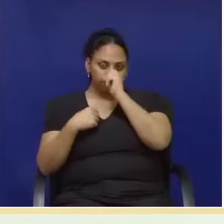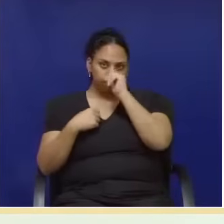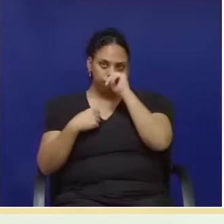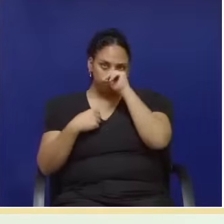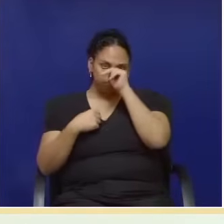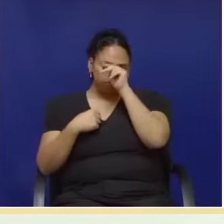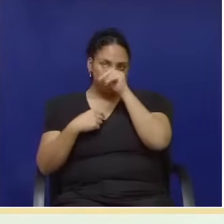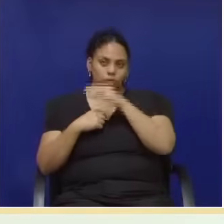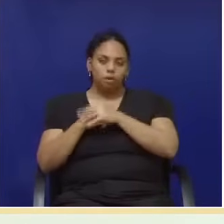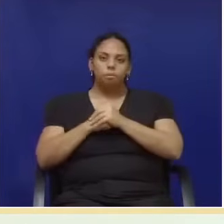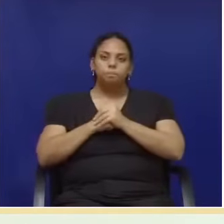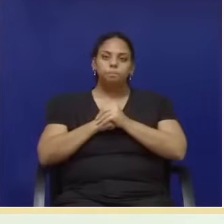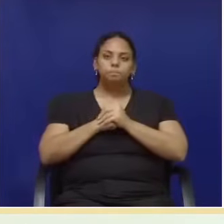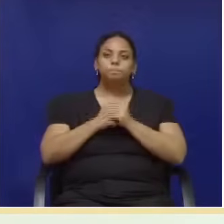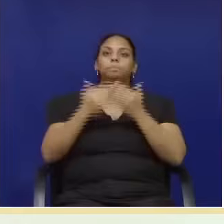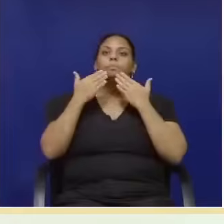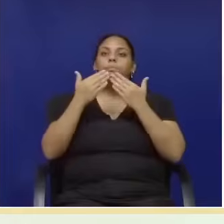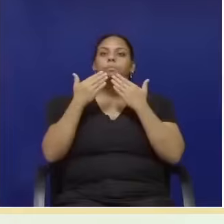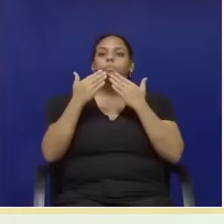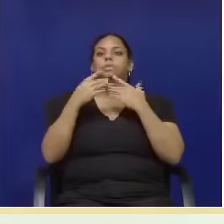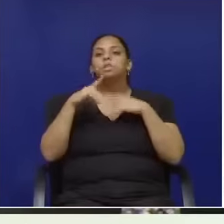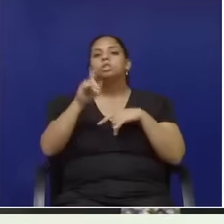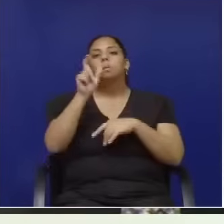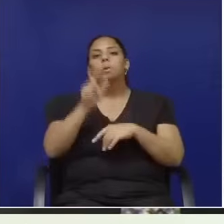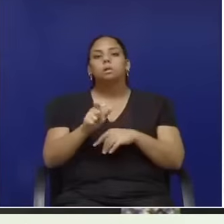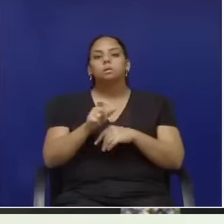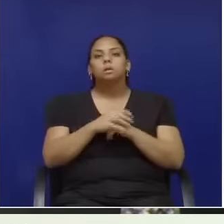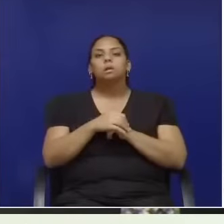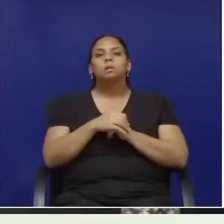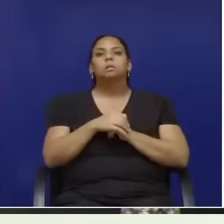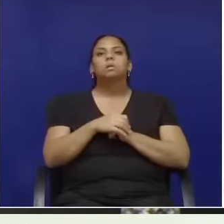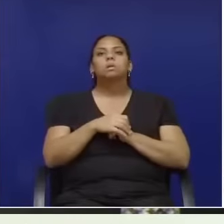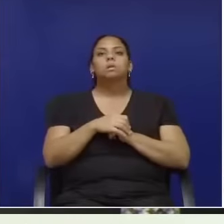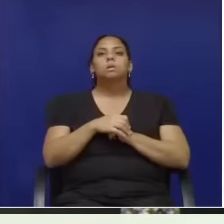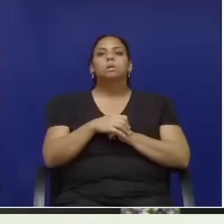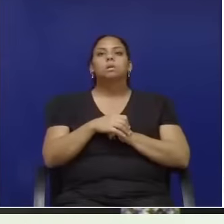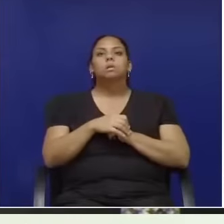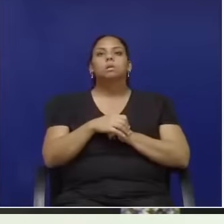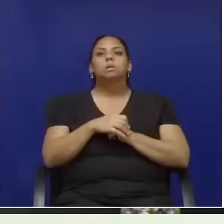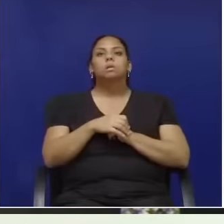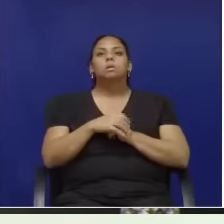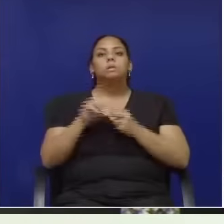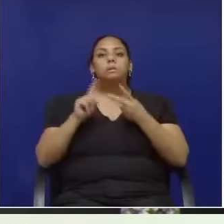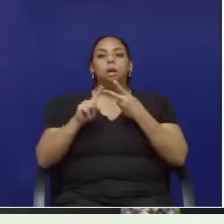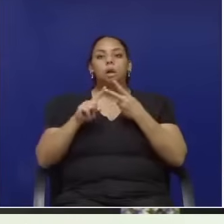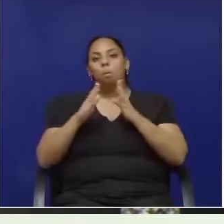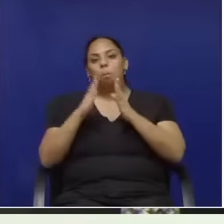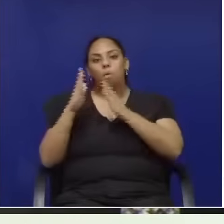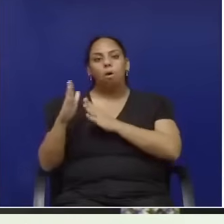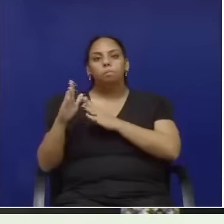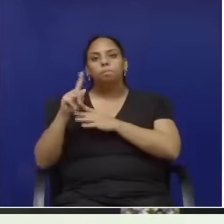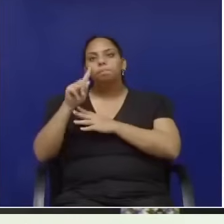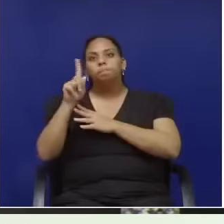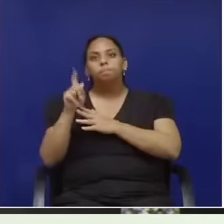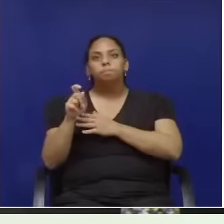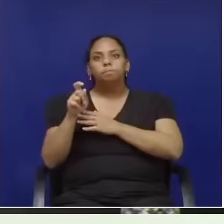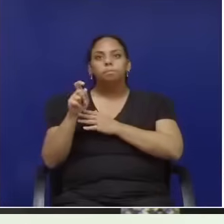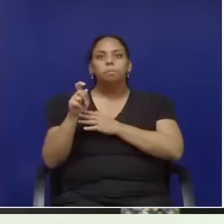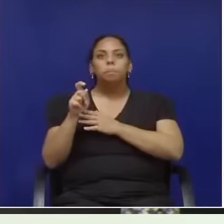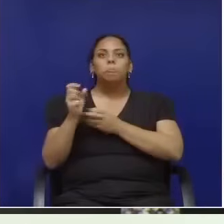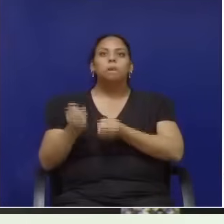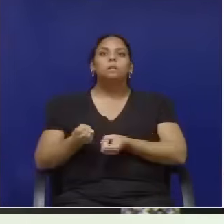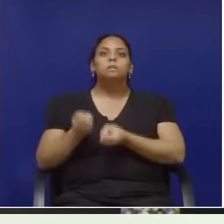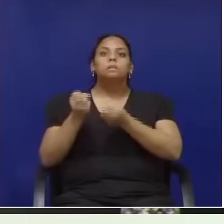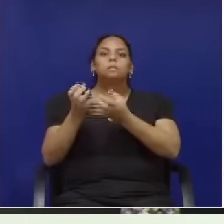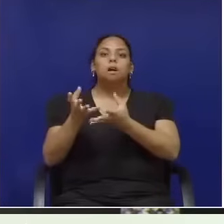Thank you very much, Honorable Chairperson. In terms of the second part of the question, the service center